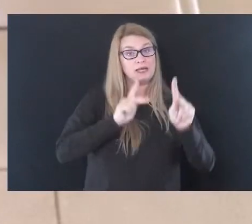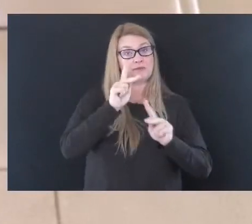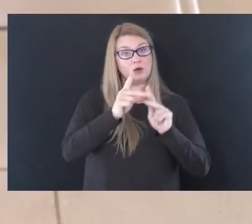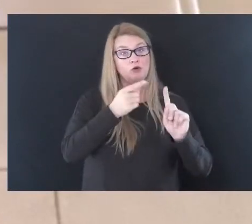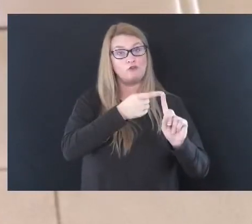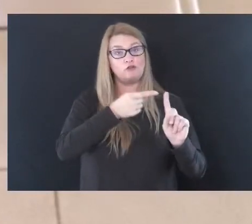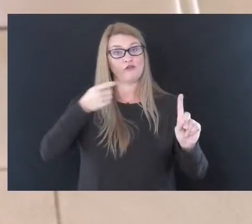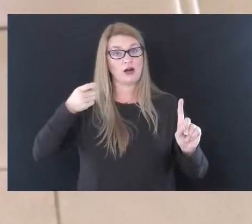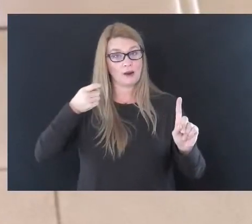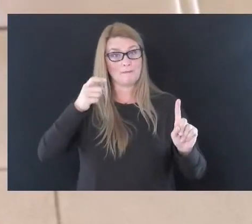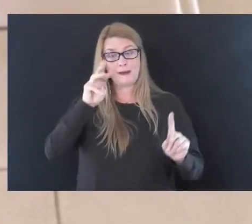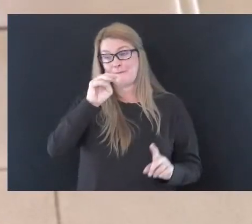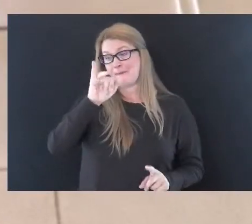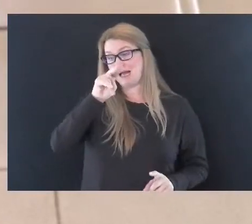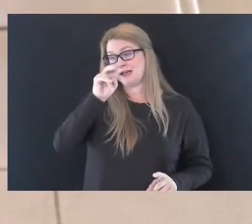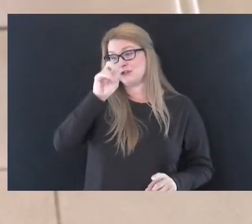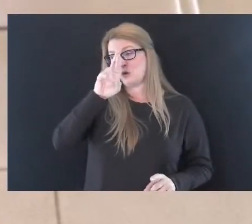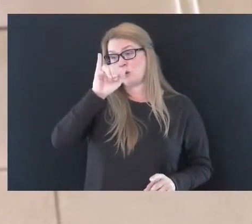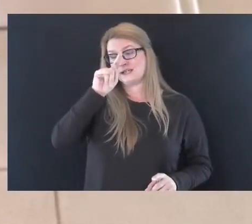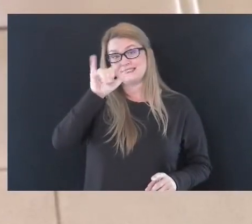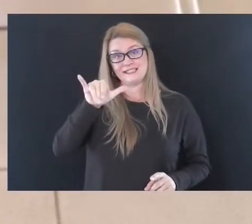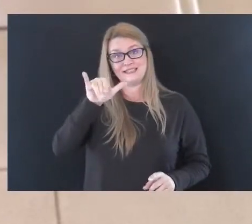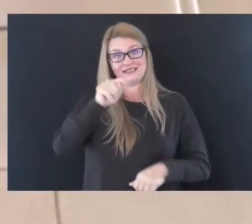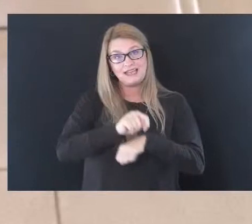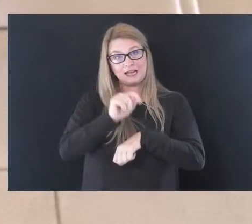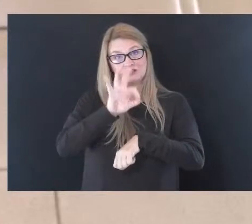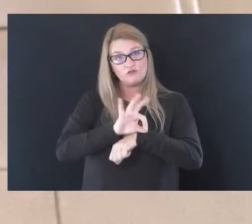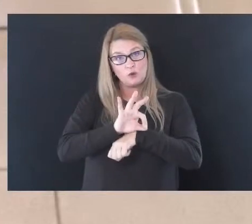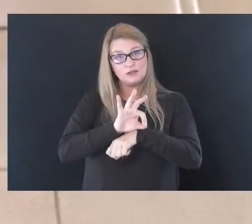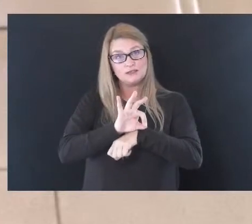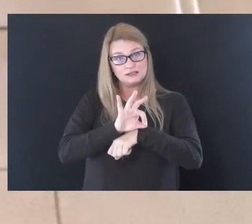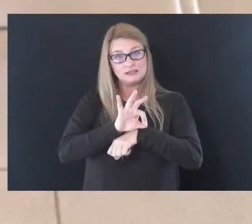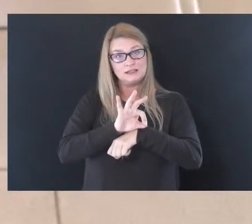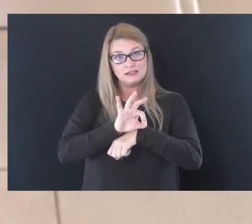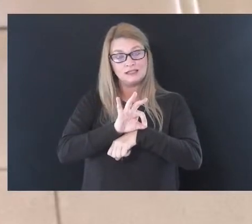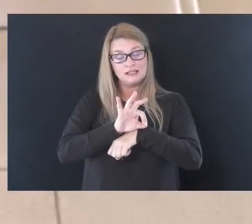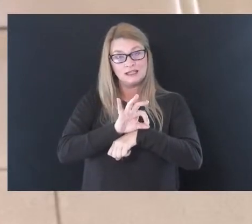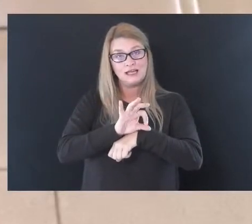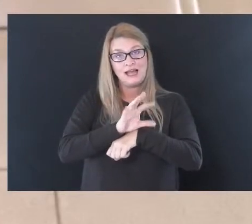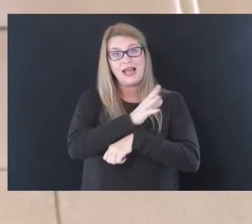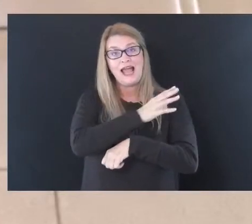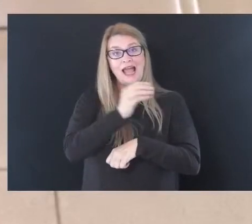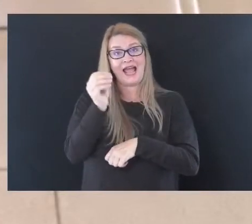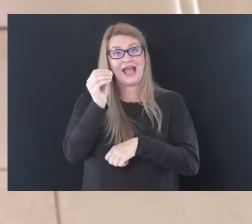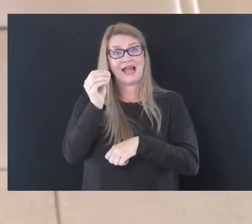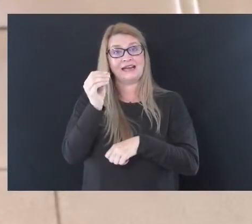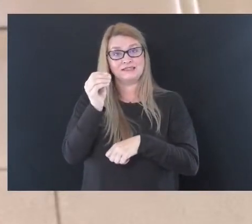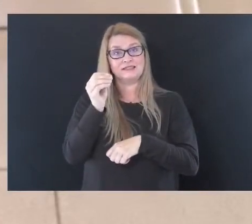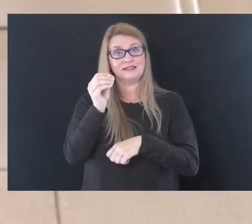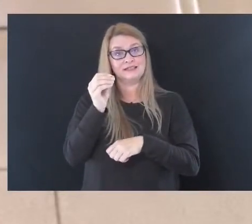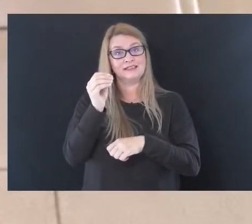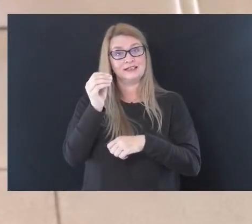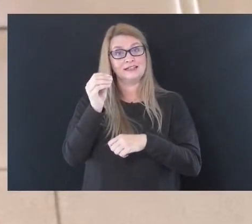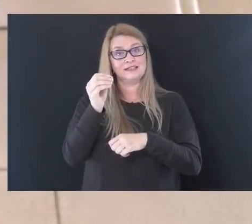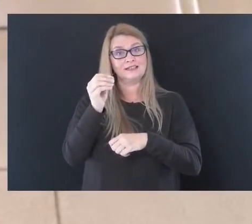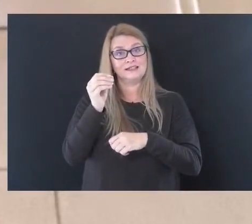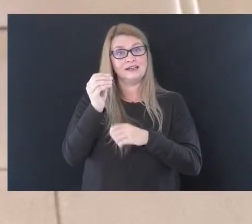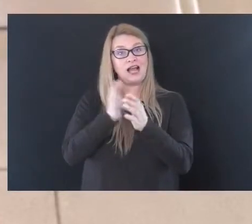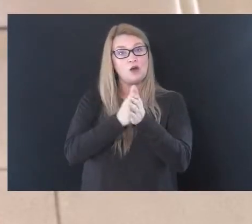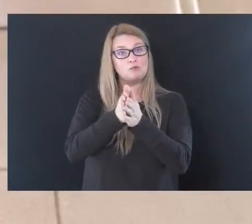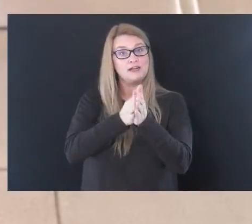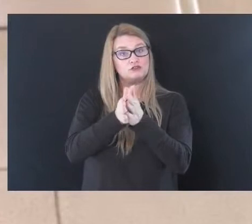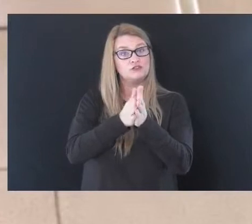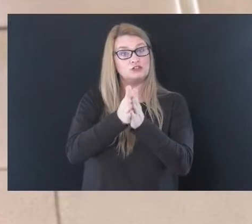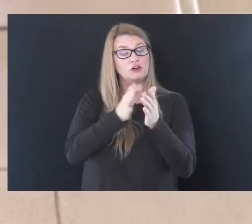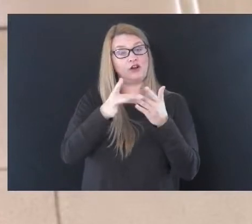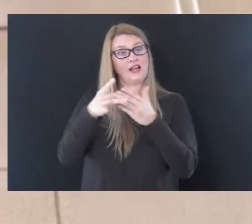from the Minority Task Force, as well as an initiative led by Reverend Patterson, met with the Interagency